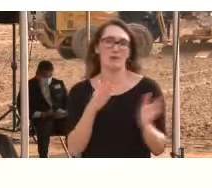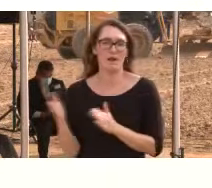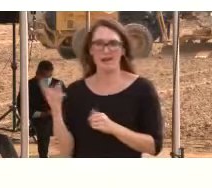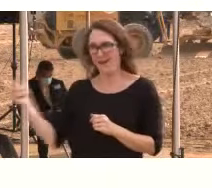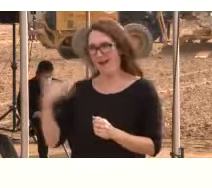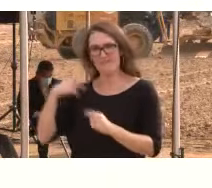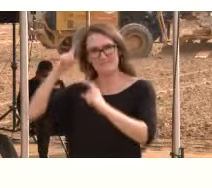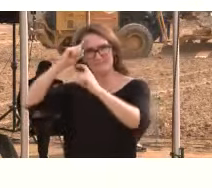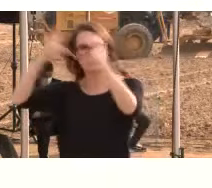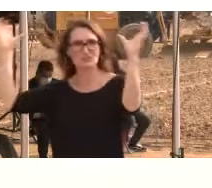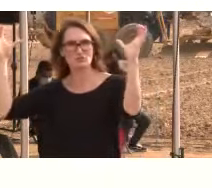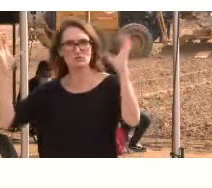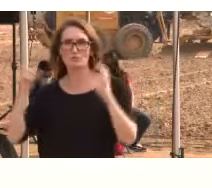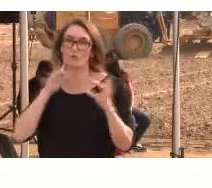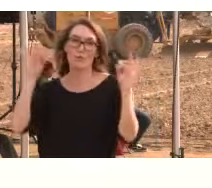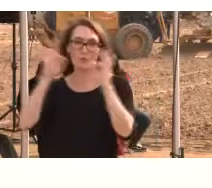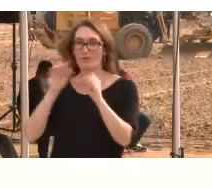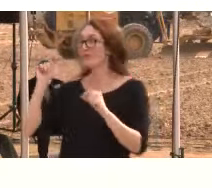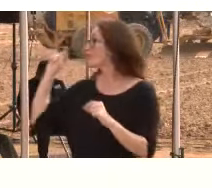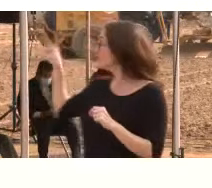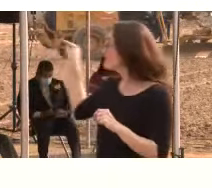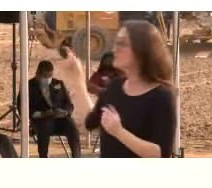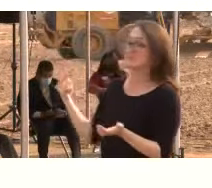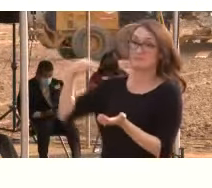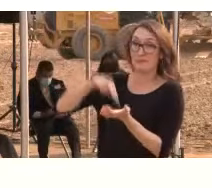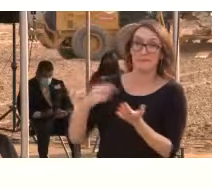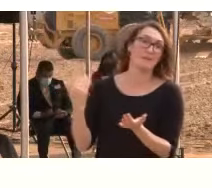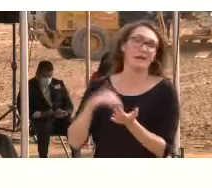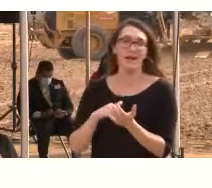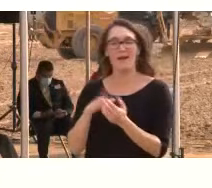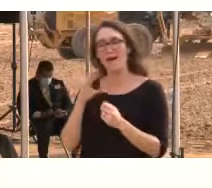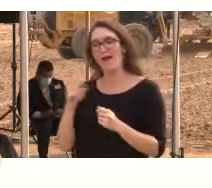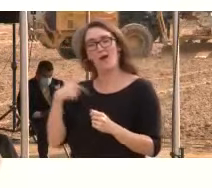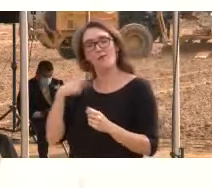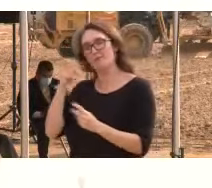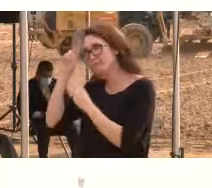have vision. So it's worth you standing up again, too, and taking a bow for